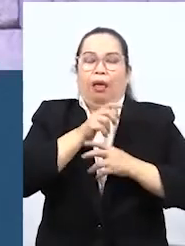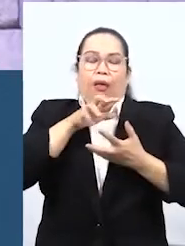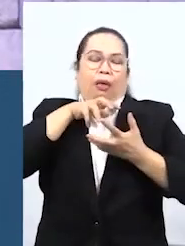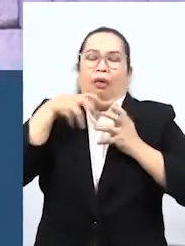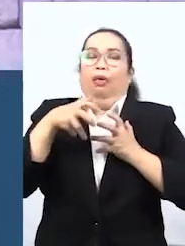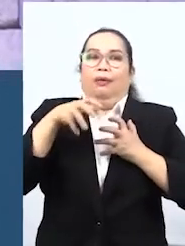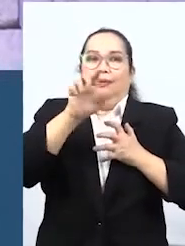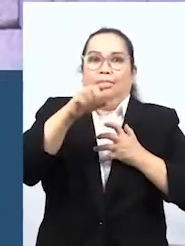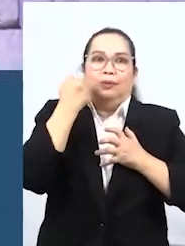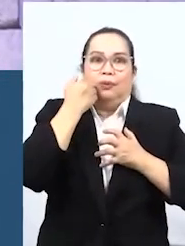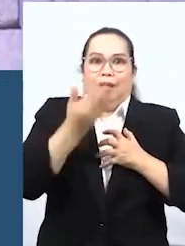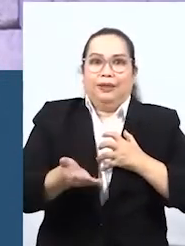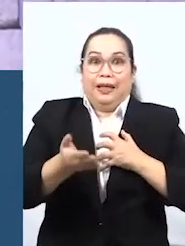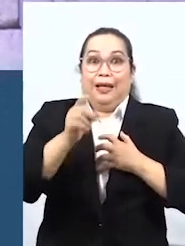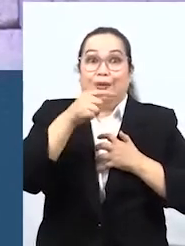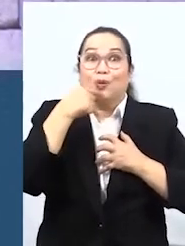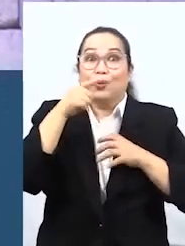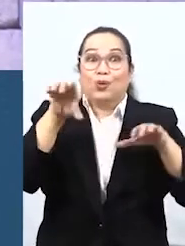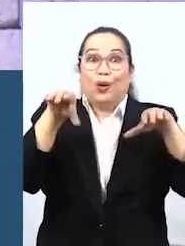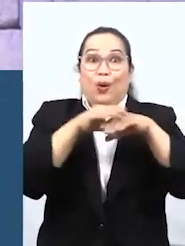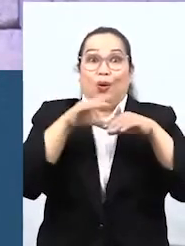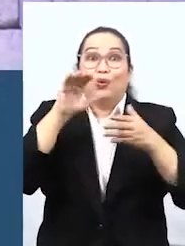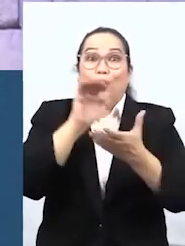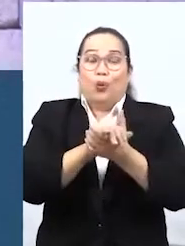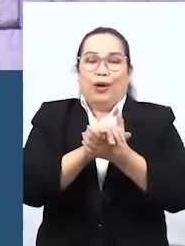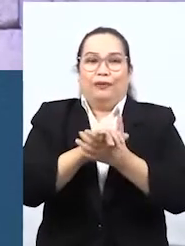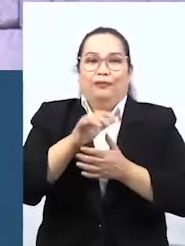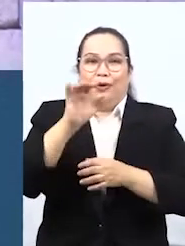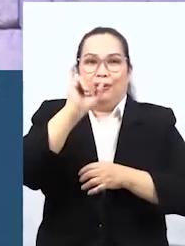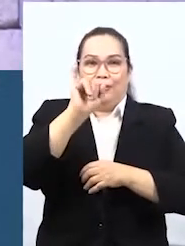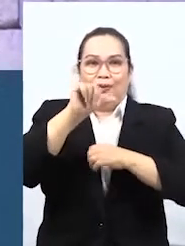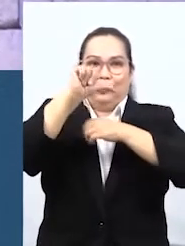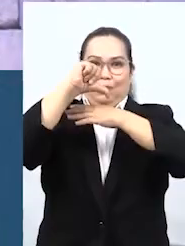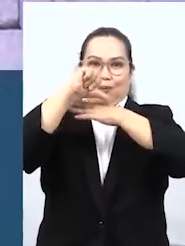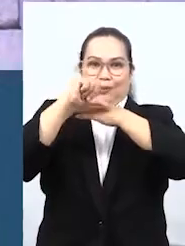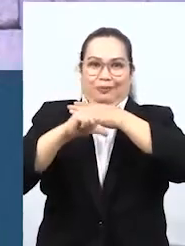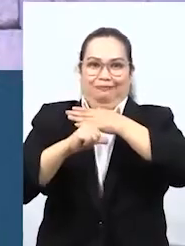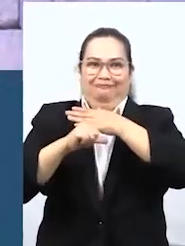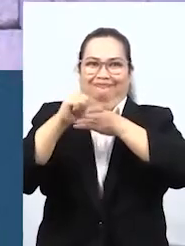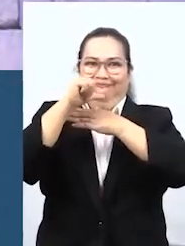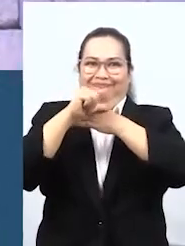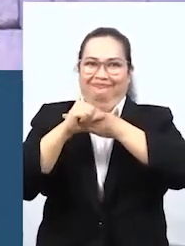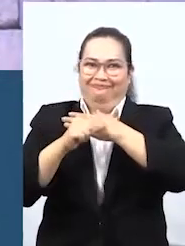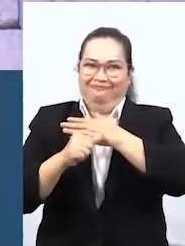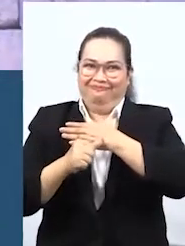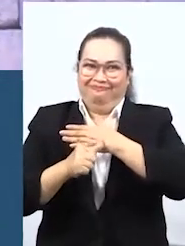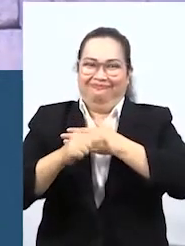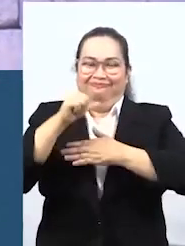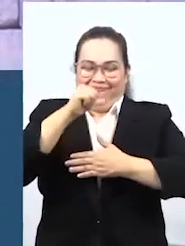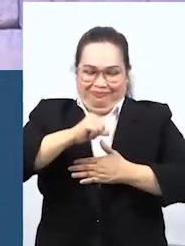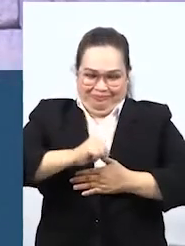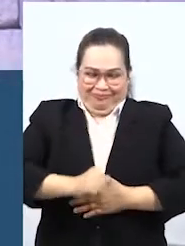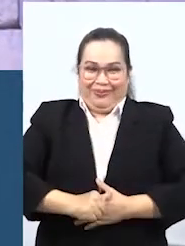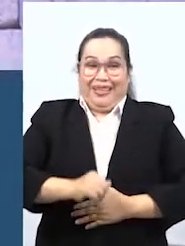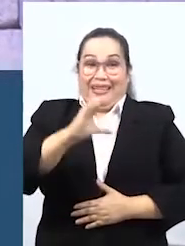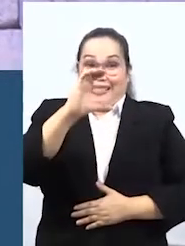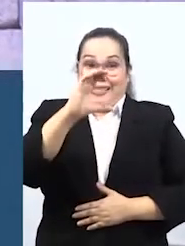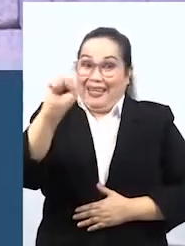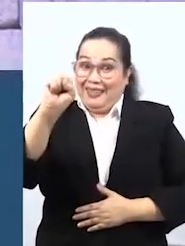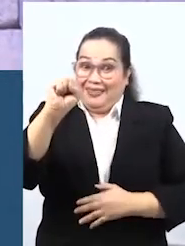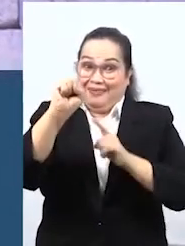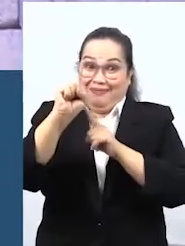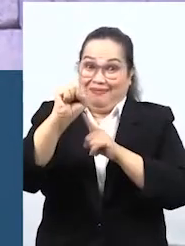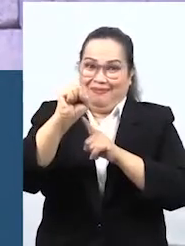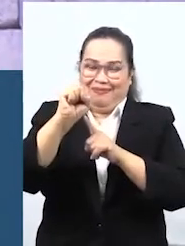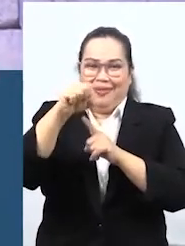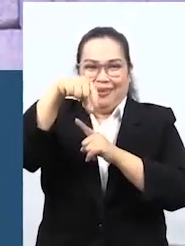ka so it's C section surgery in in Quezon City